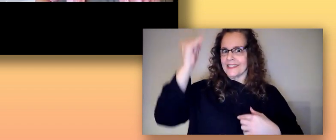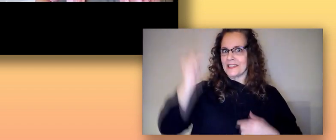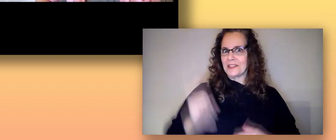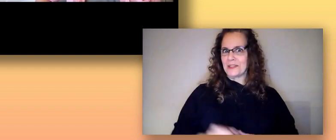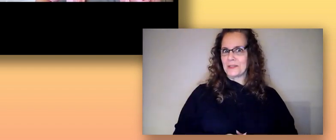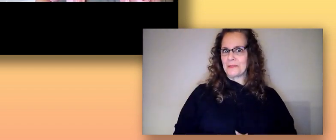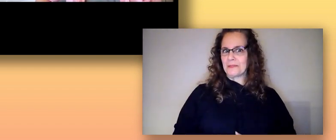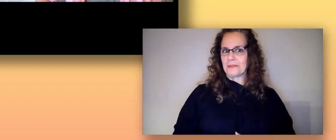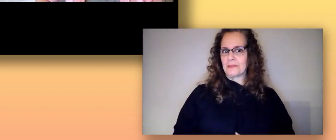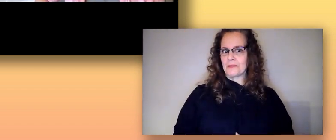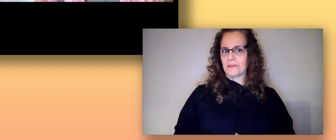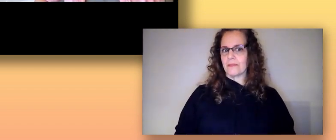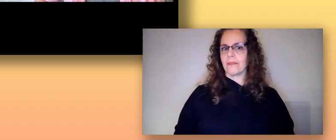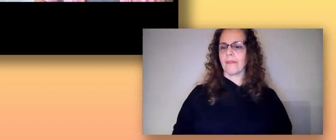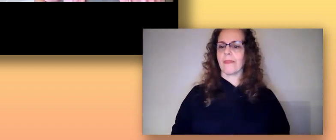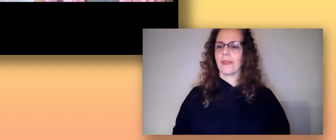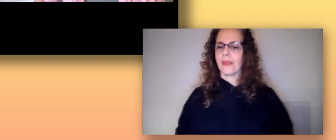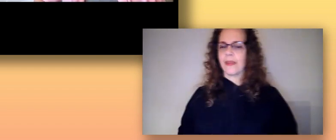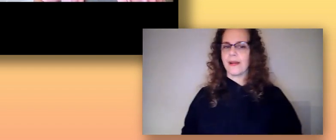idea.